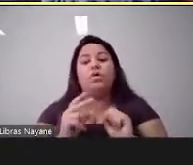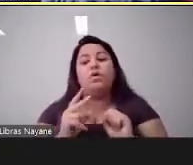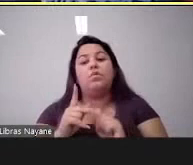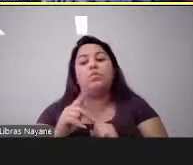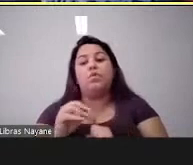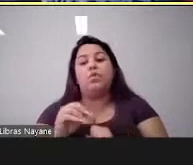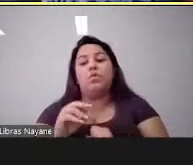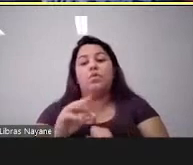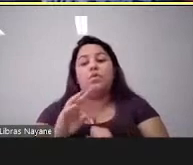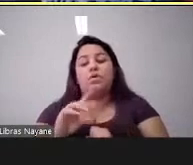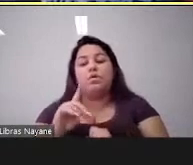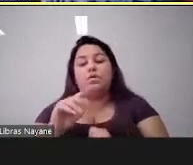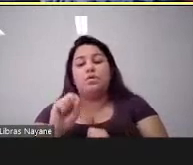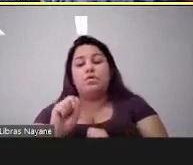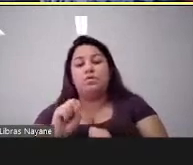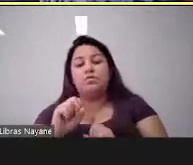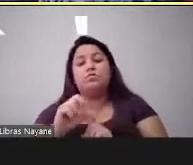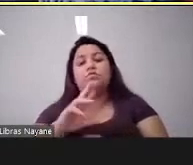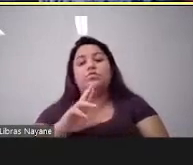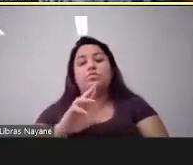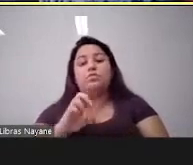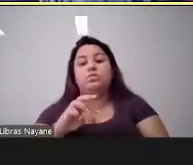and employers.